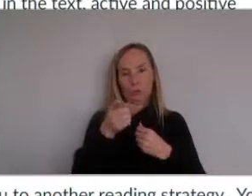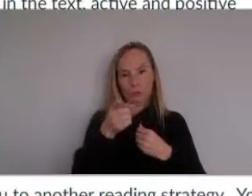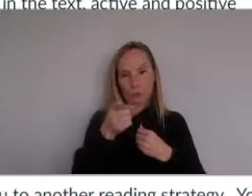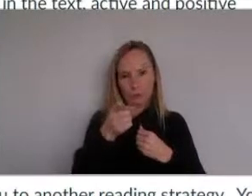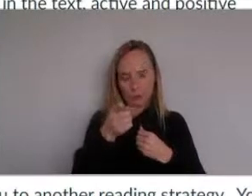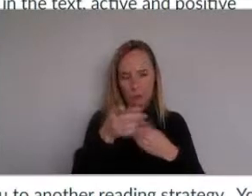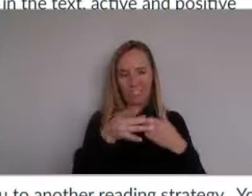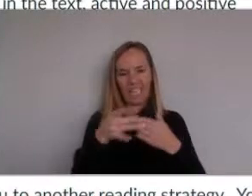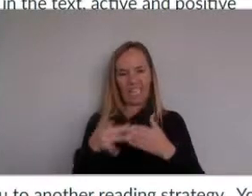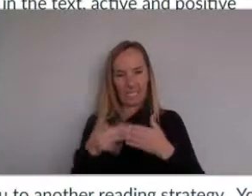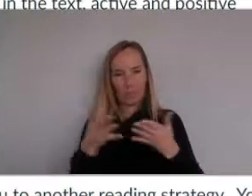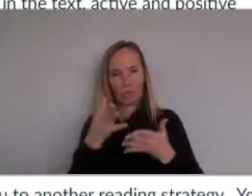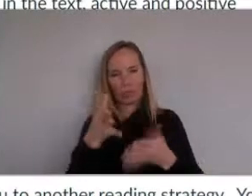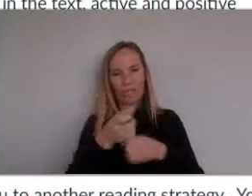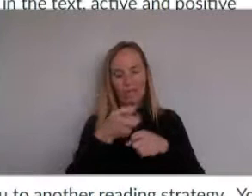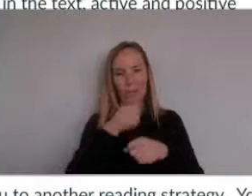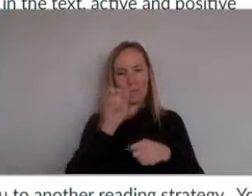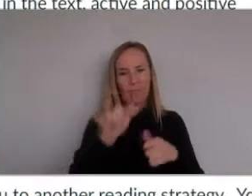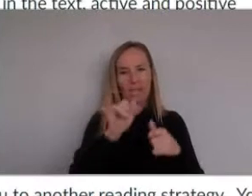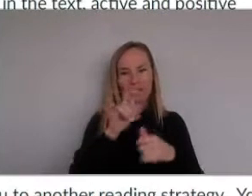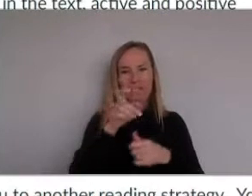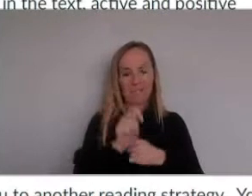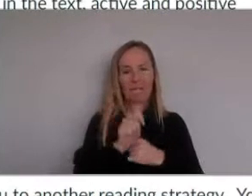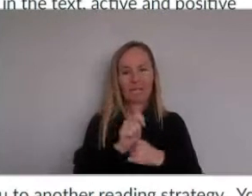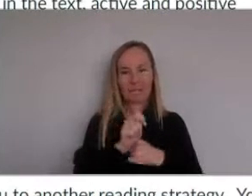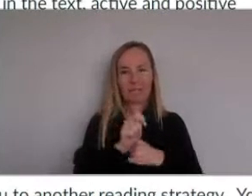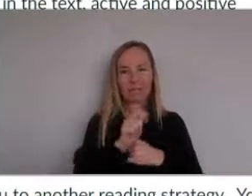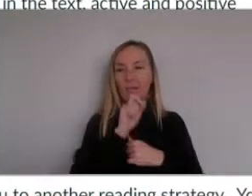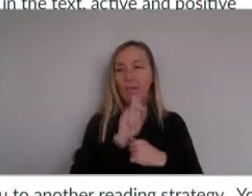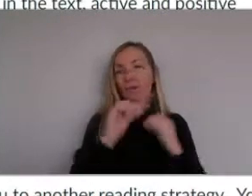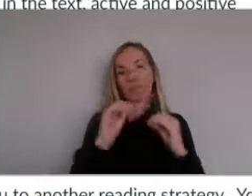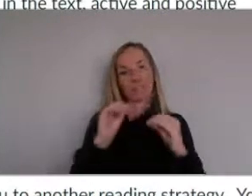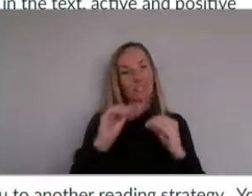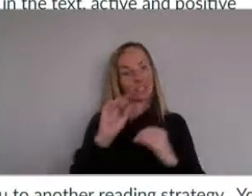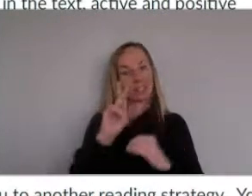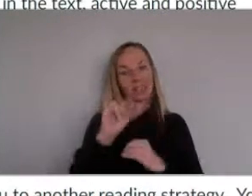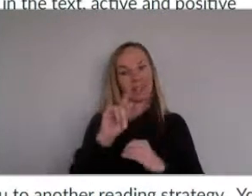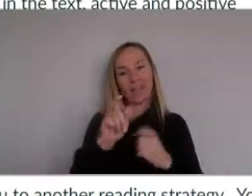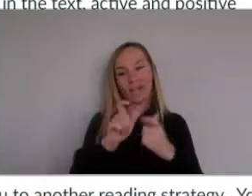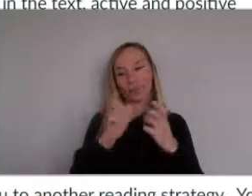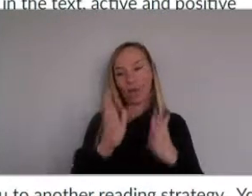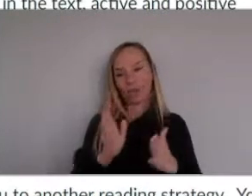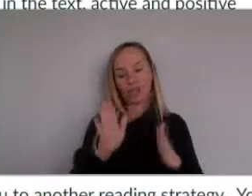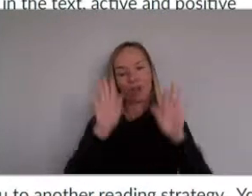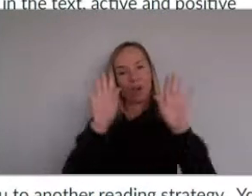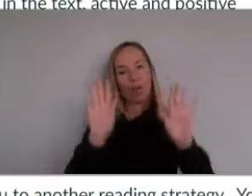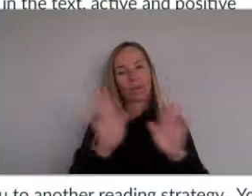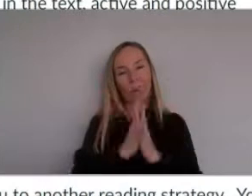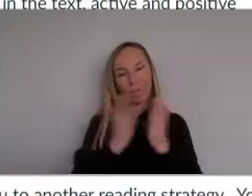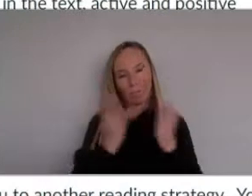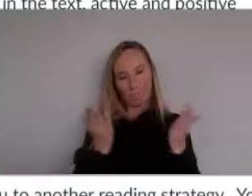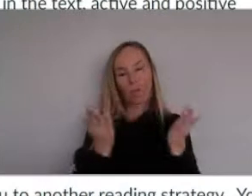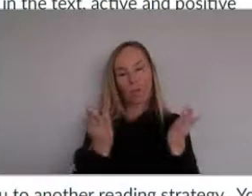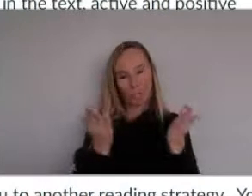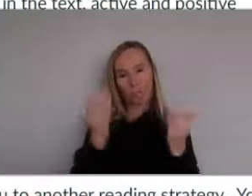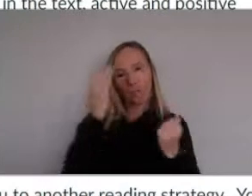to get out of the text. Okay, and again, I love teaching the Kite Runner. It's a wonderful book. Please be aware